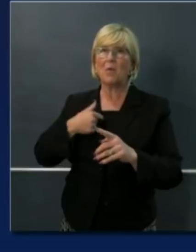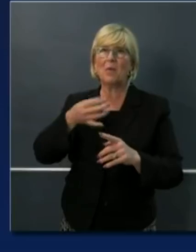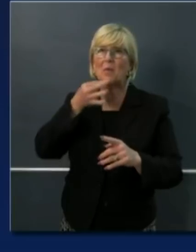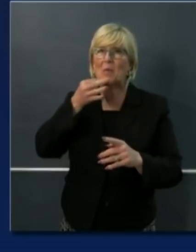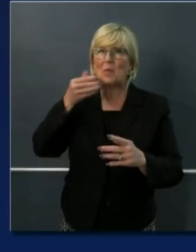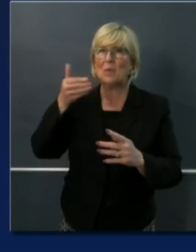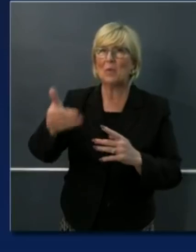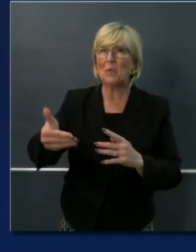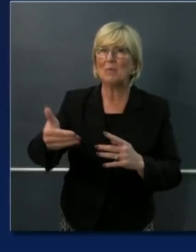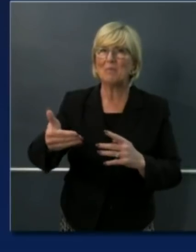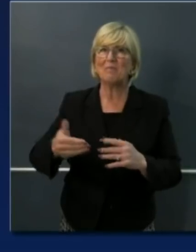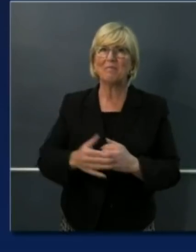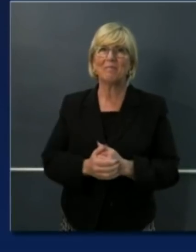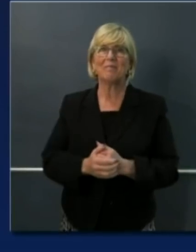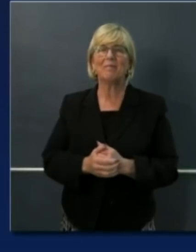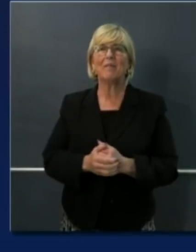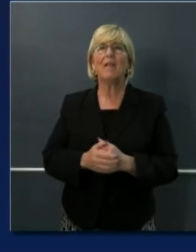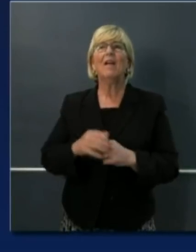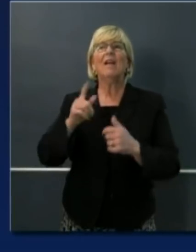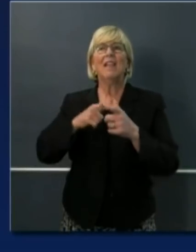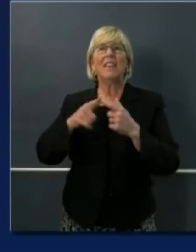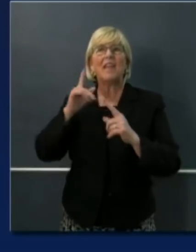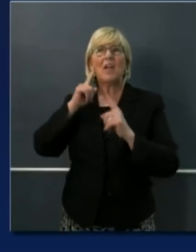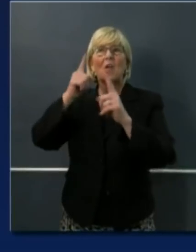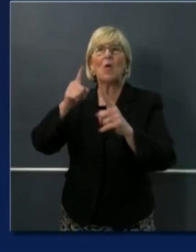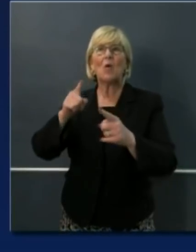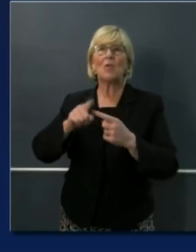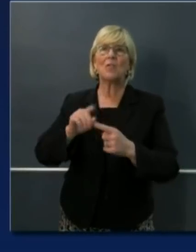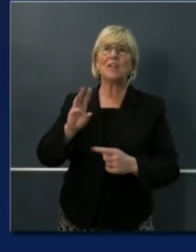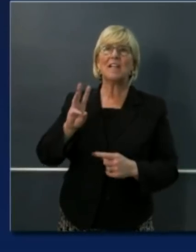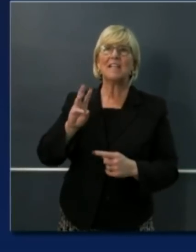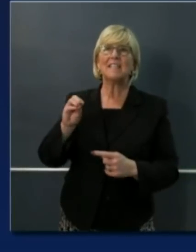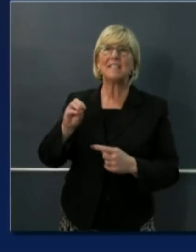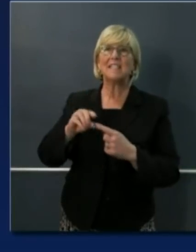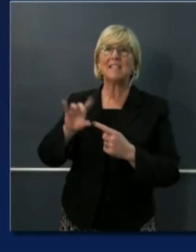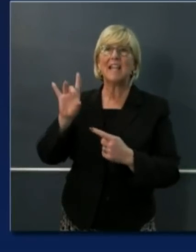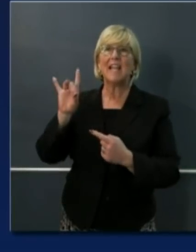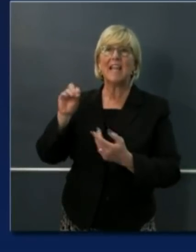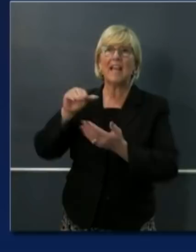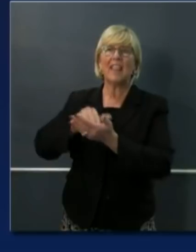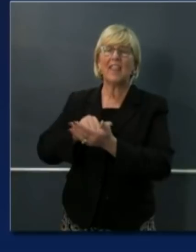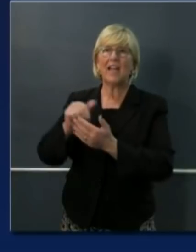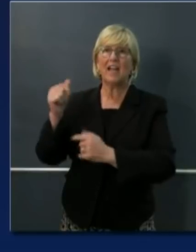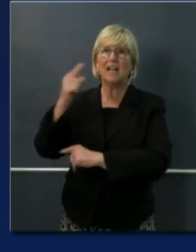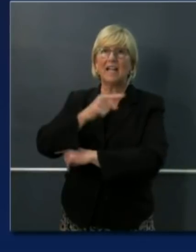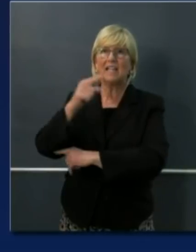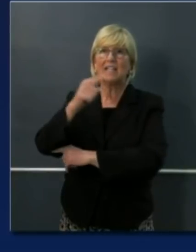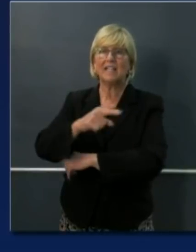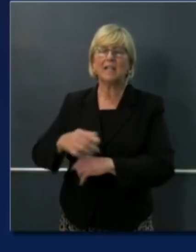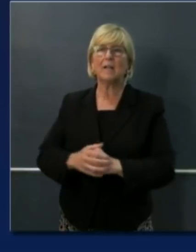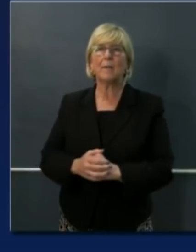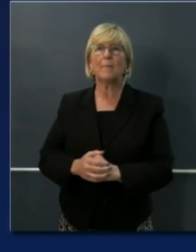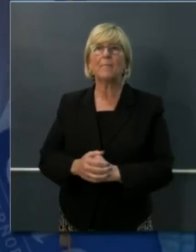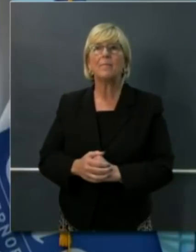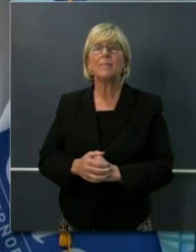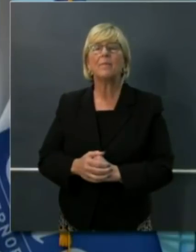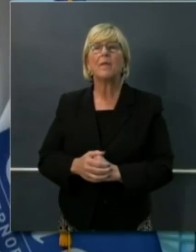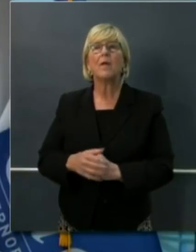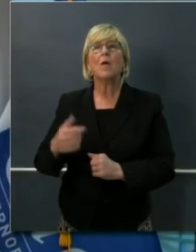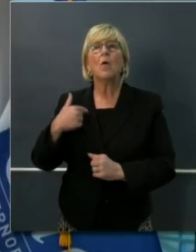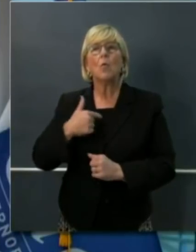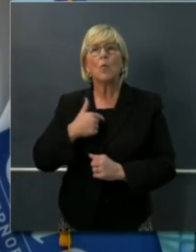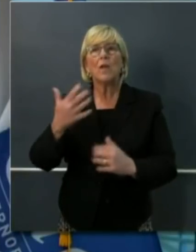60 to 80,000 a day. Establish between 80 and 100 new testing sites, and these are sites not in the common